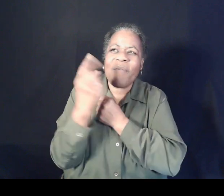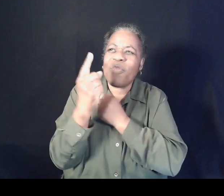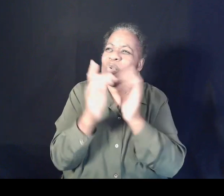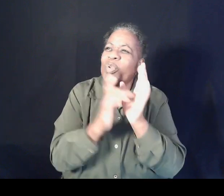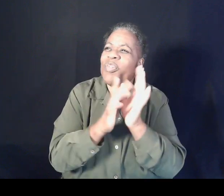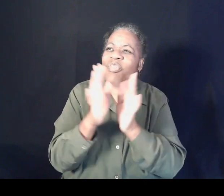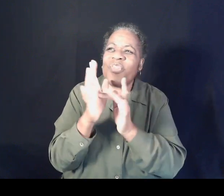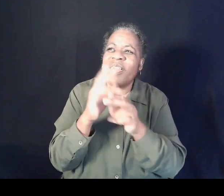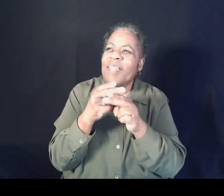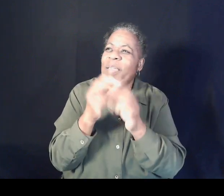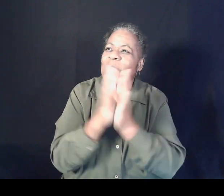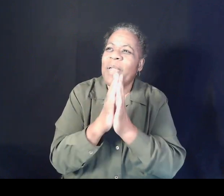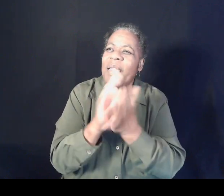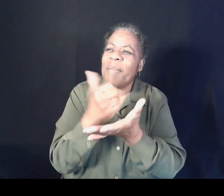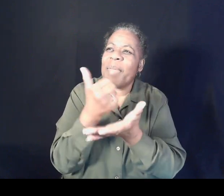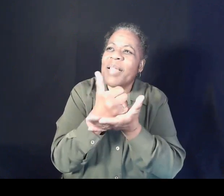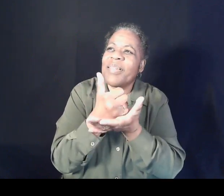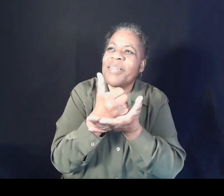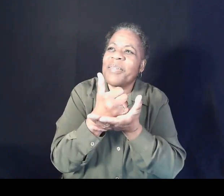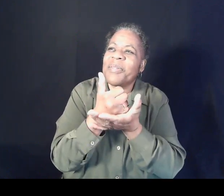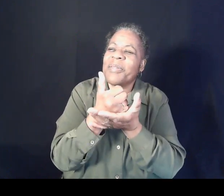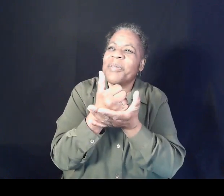pray. Amen.